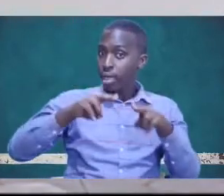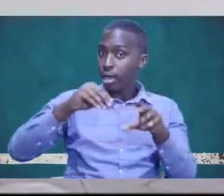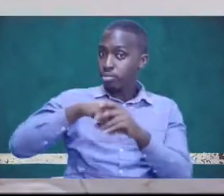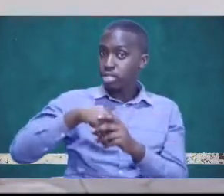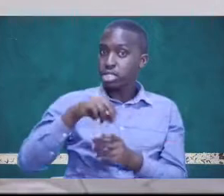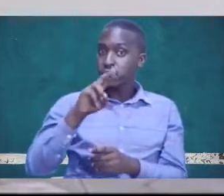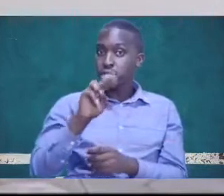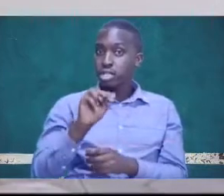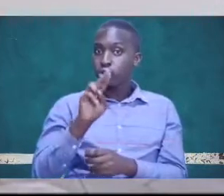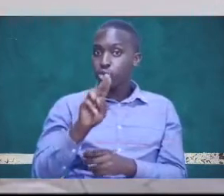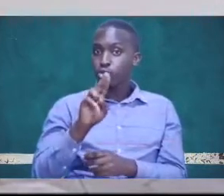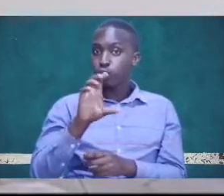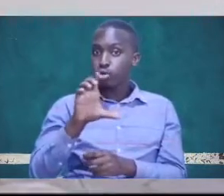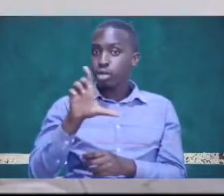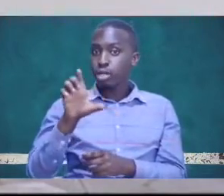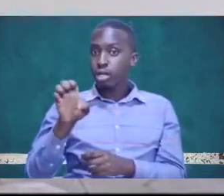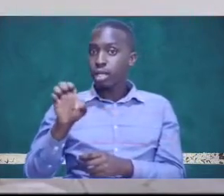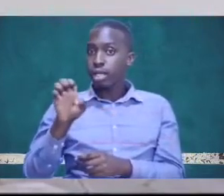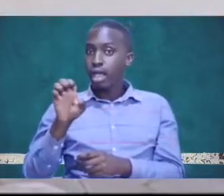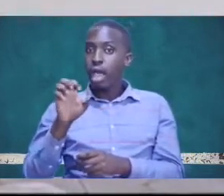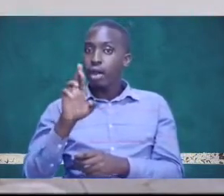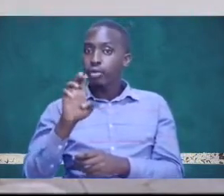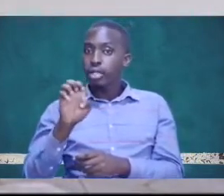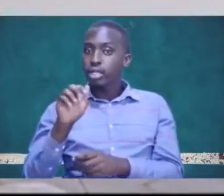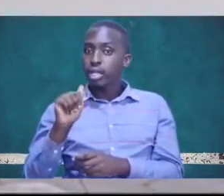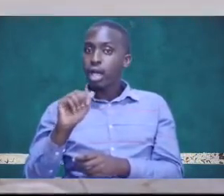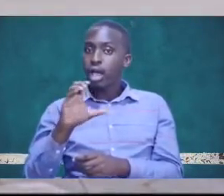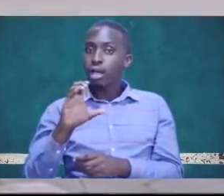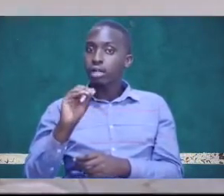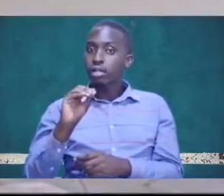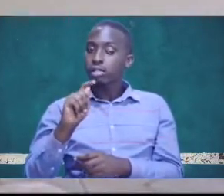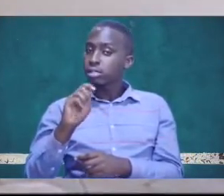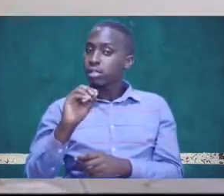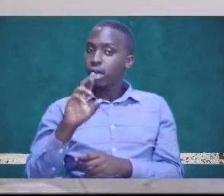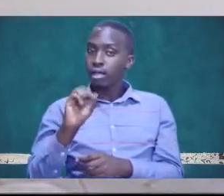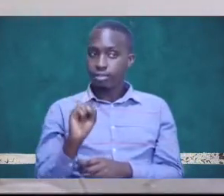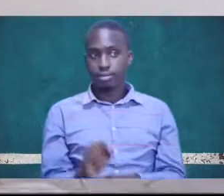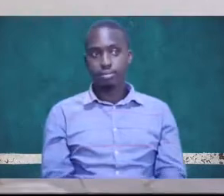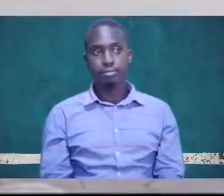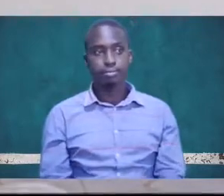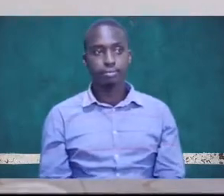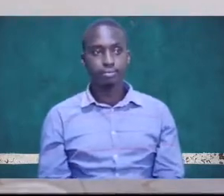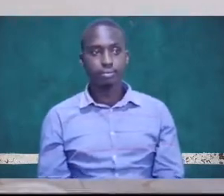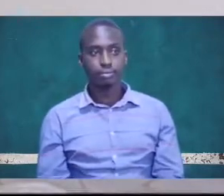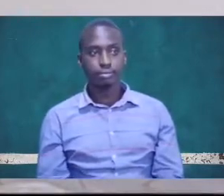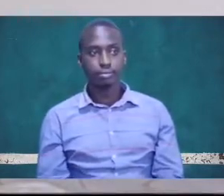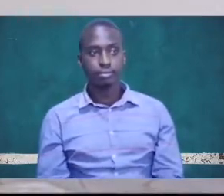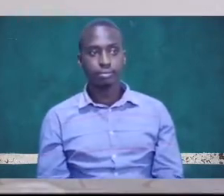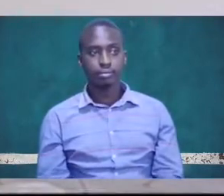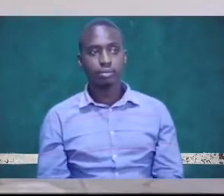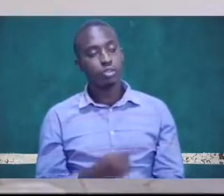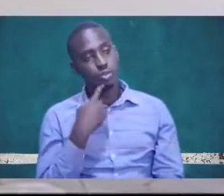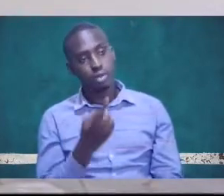nuclear reactor, nuclear reactors. Okay? So so let's